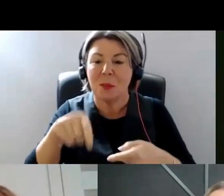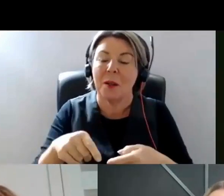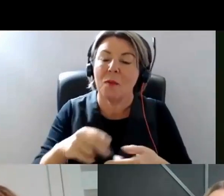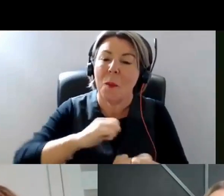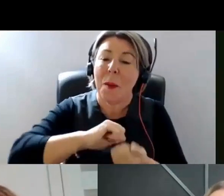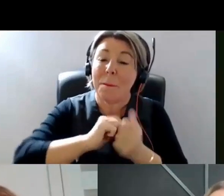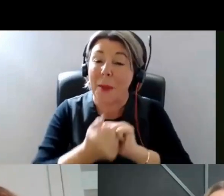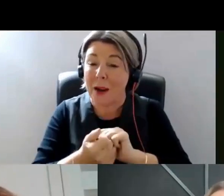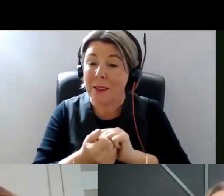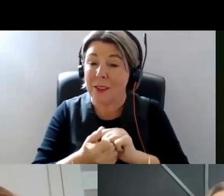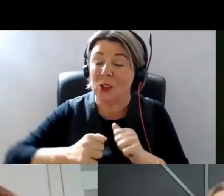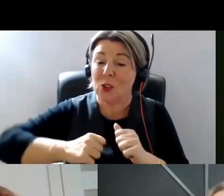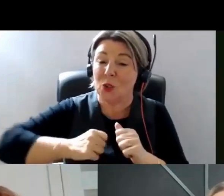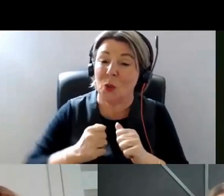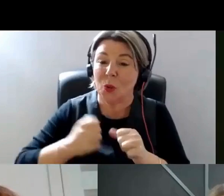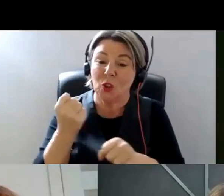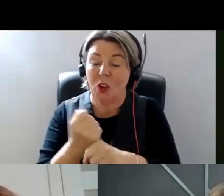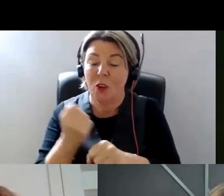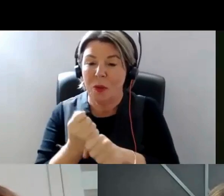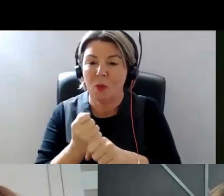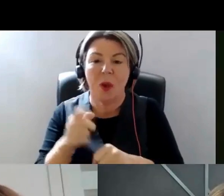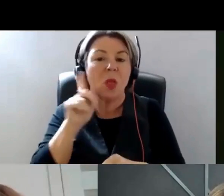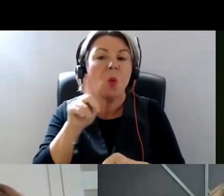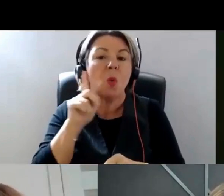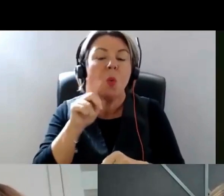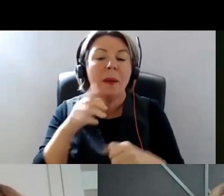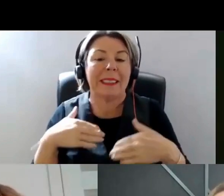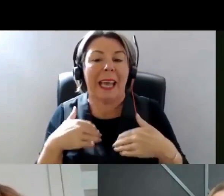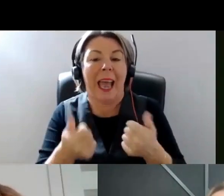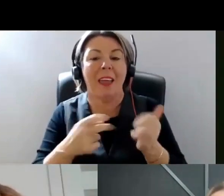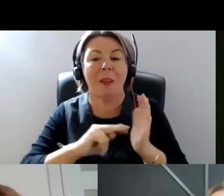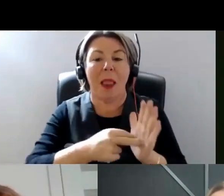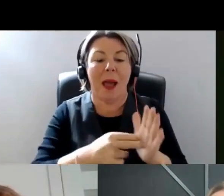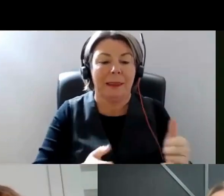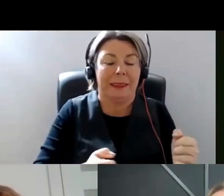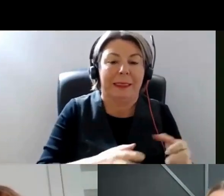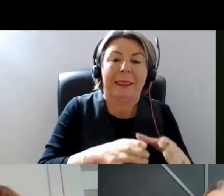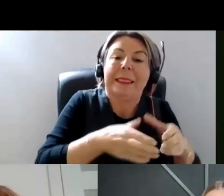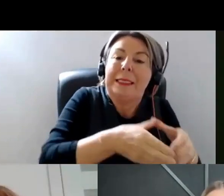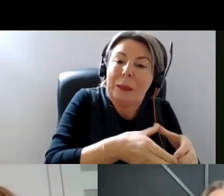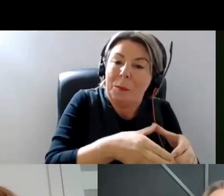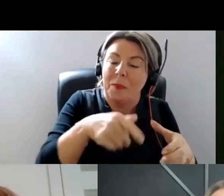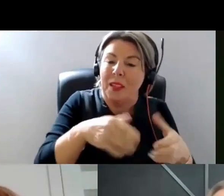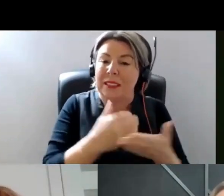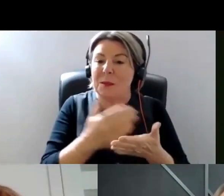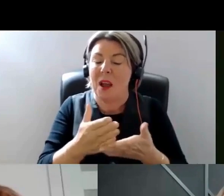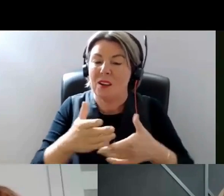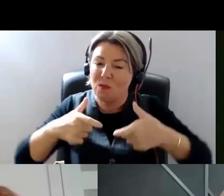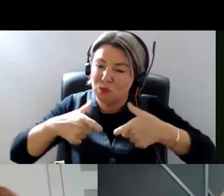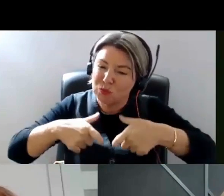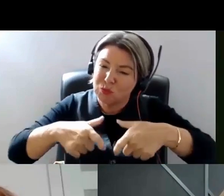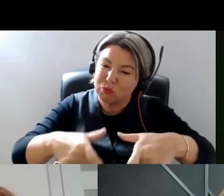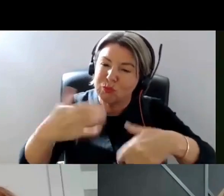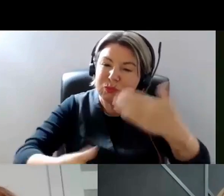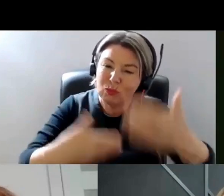Government. We work very closely with the Women's Health Plan team, and this is part of our ongoing work